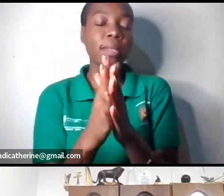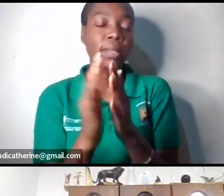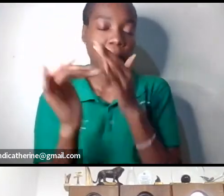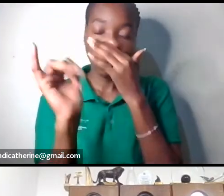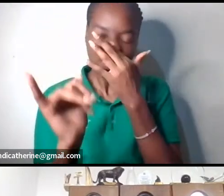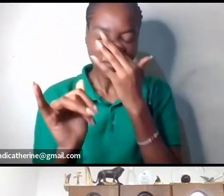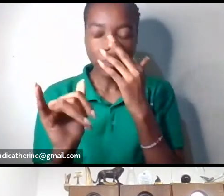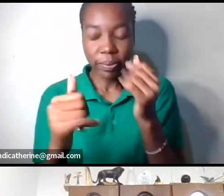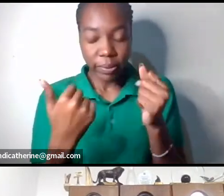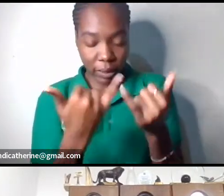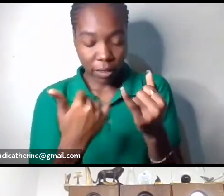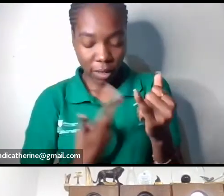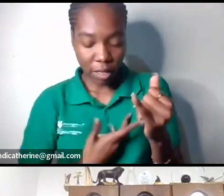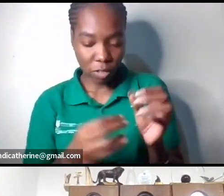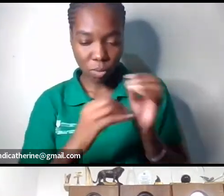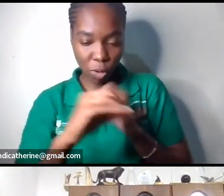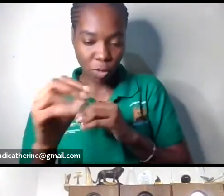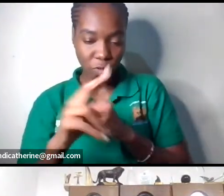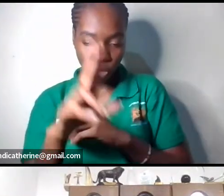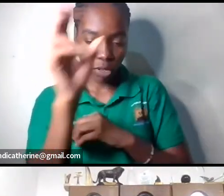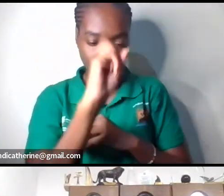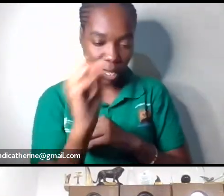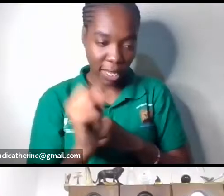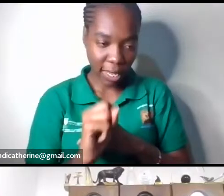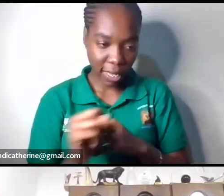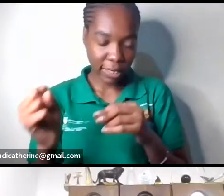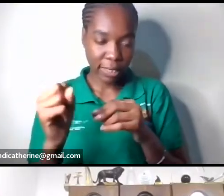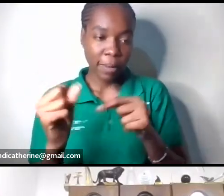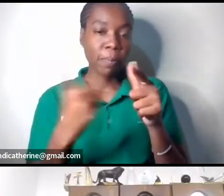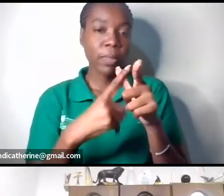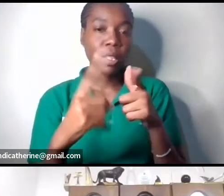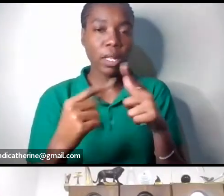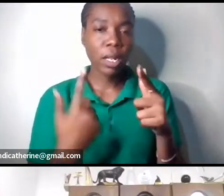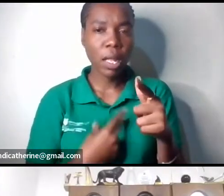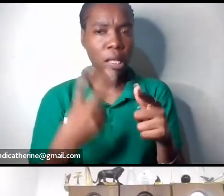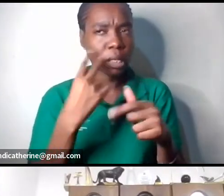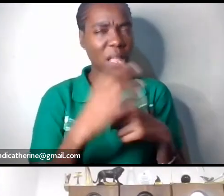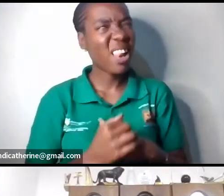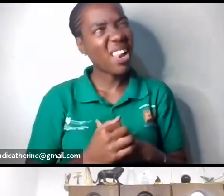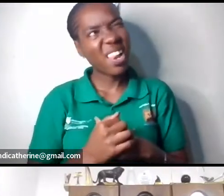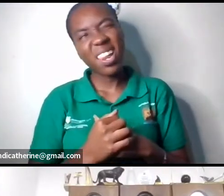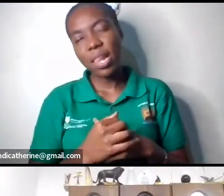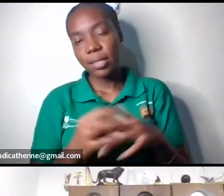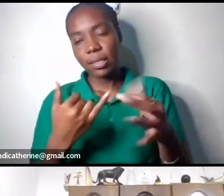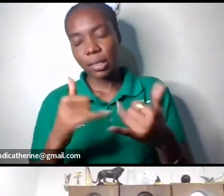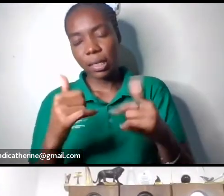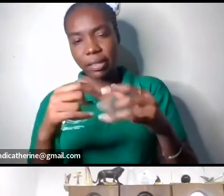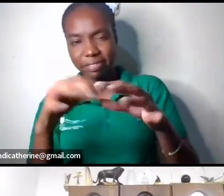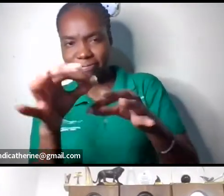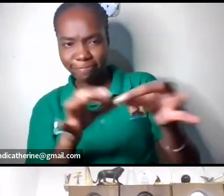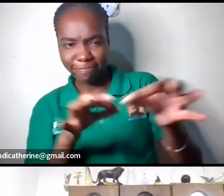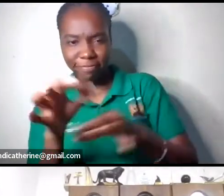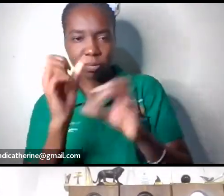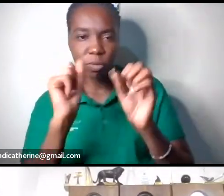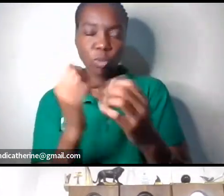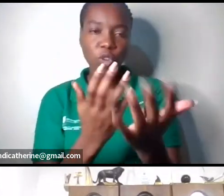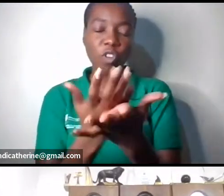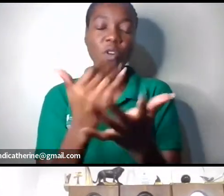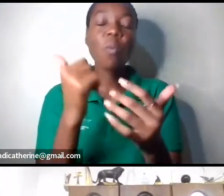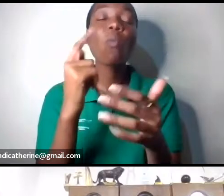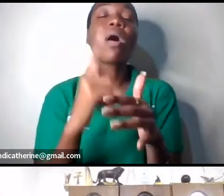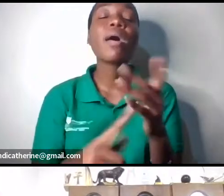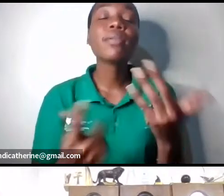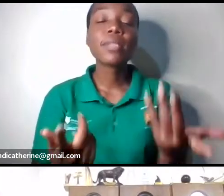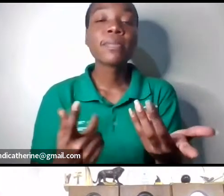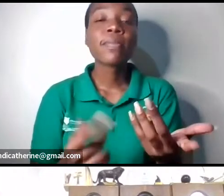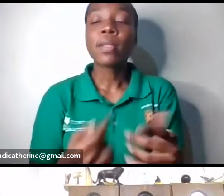to the US. They're exporting what we can offer, of course, taking advantage of the local textiles that we have not in